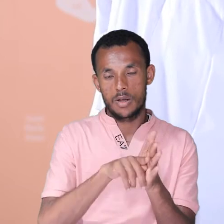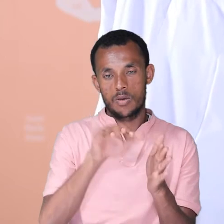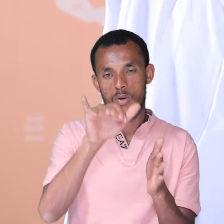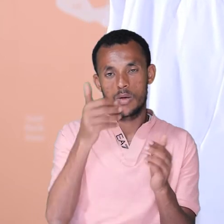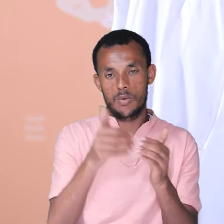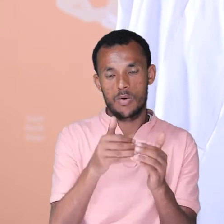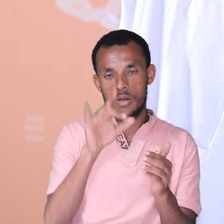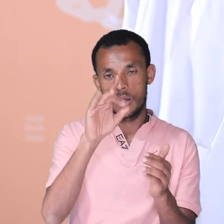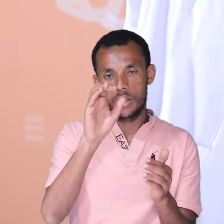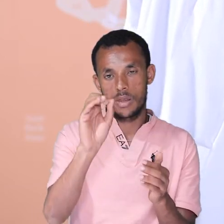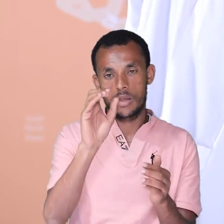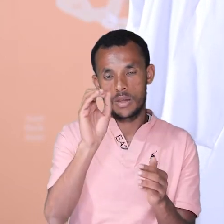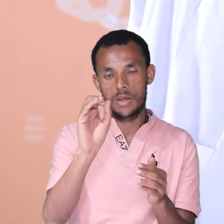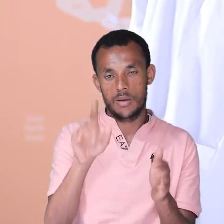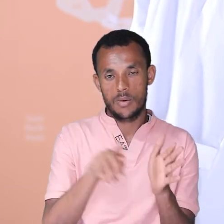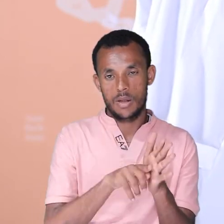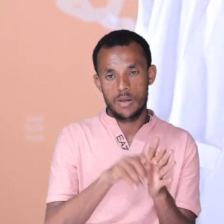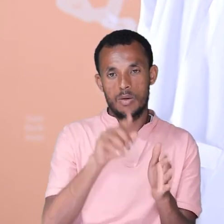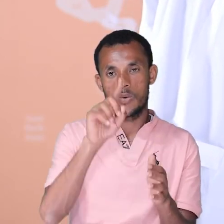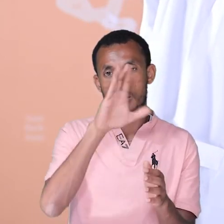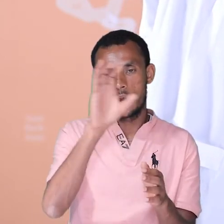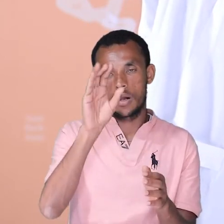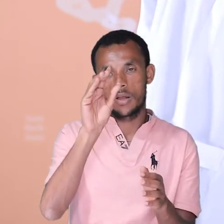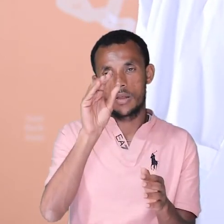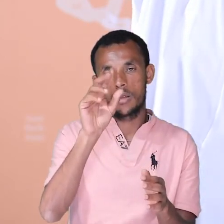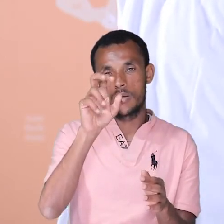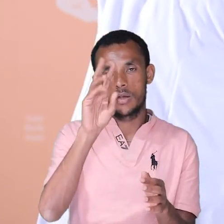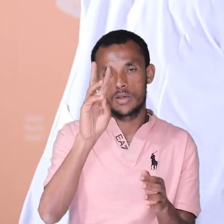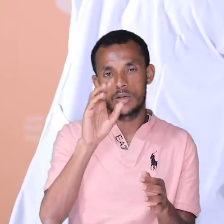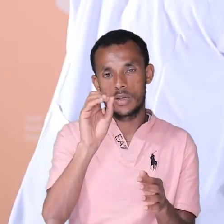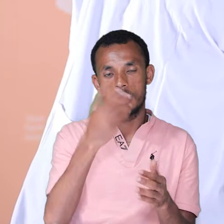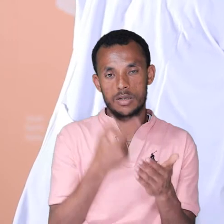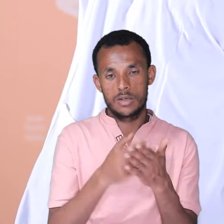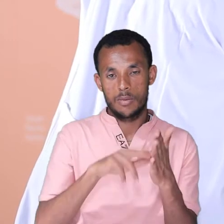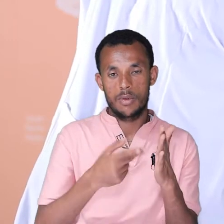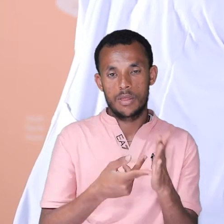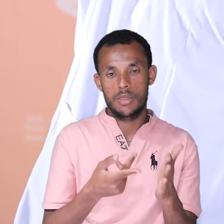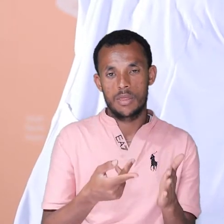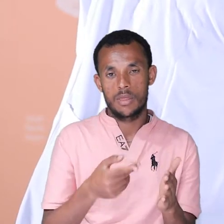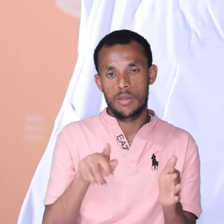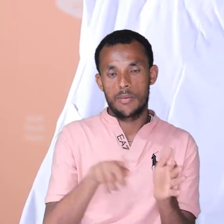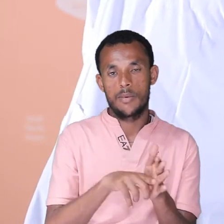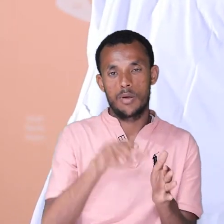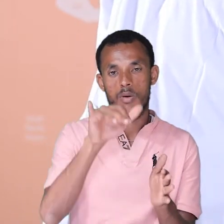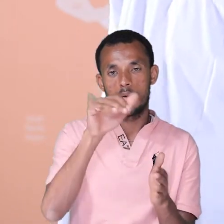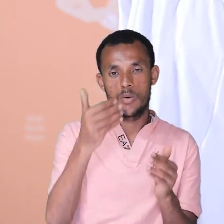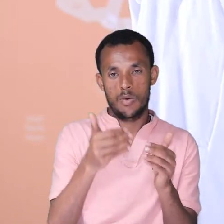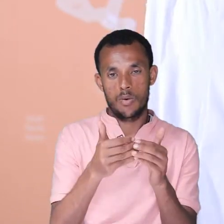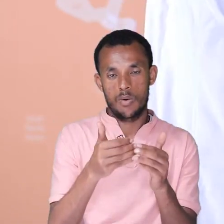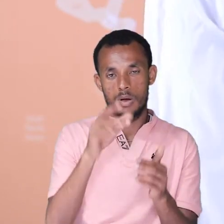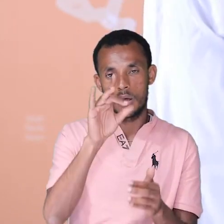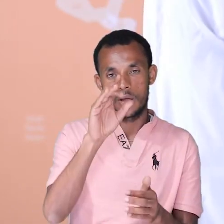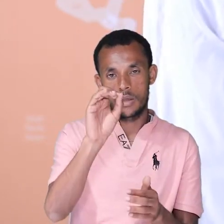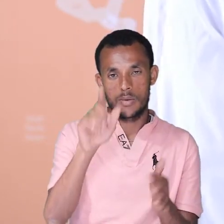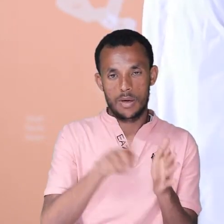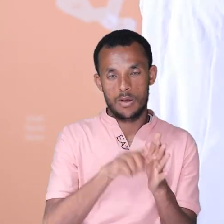is equal to 80 degree minus 126 degree. This means minus y is equal to 80